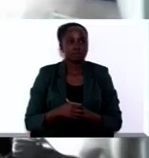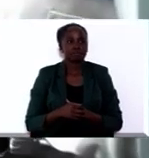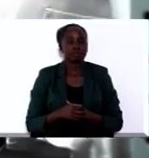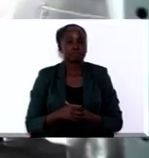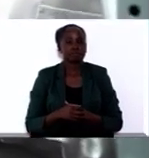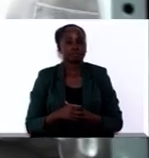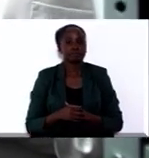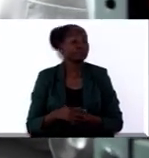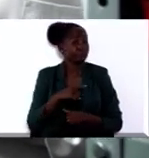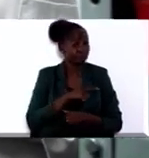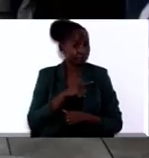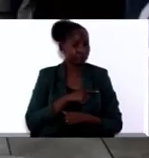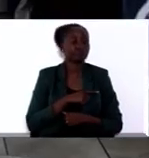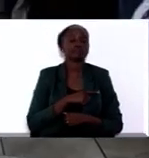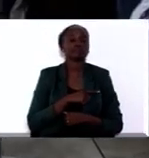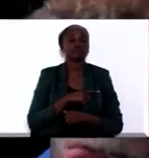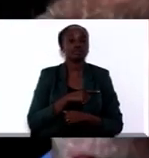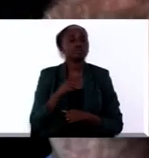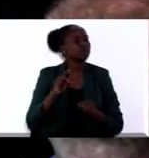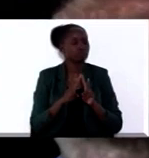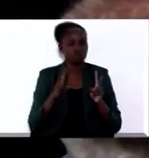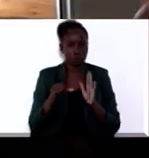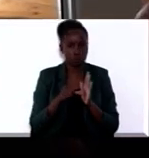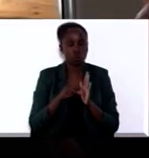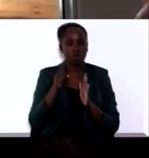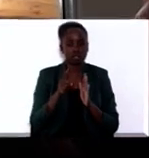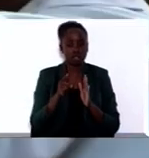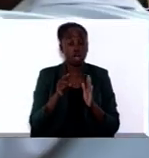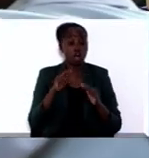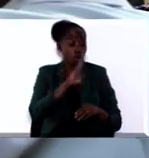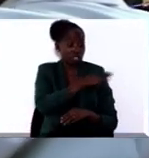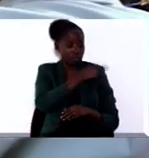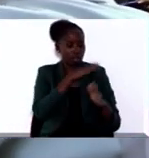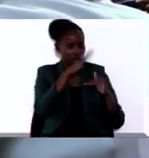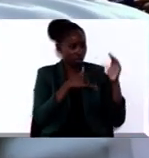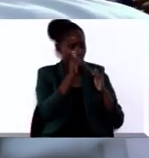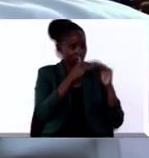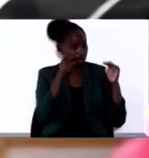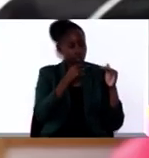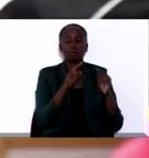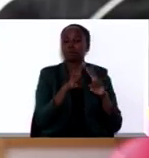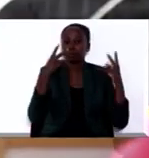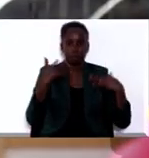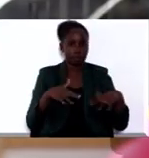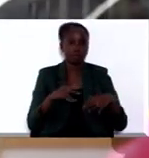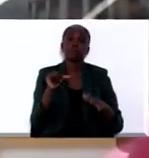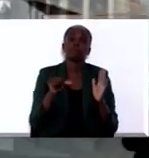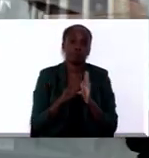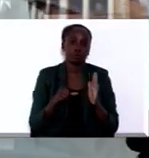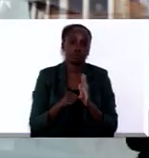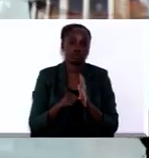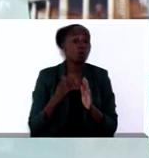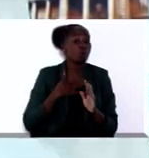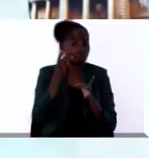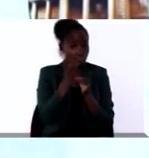Because it is important, the infrastructure of our hospitals is very, very important. I want to report that we